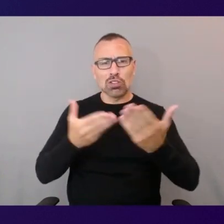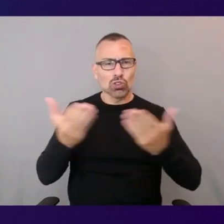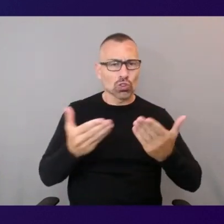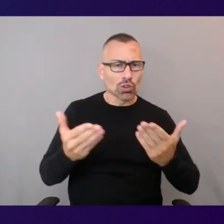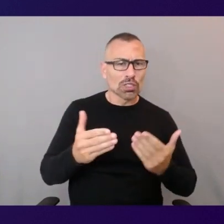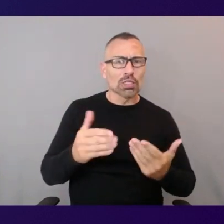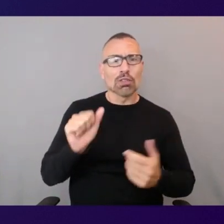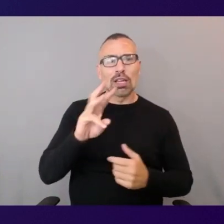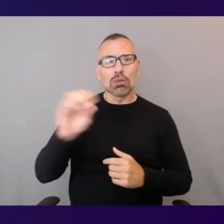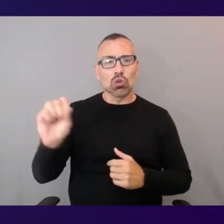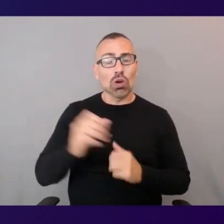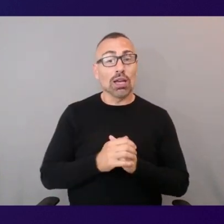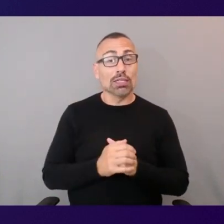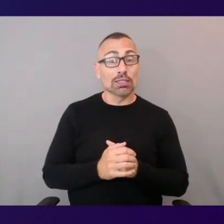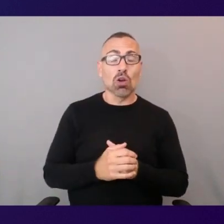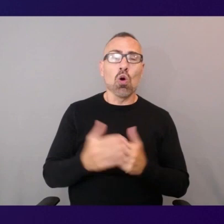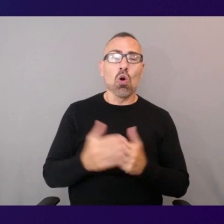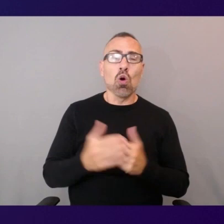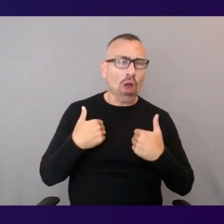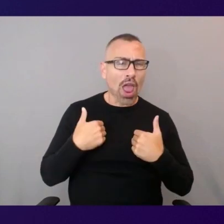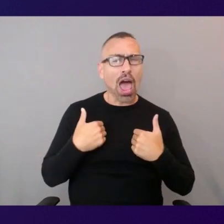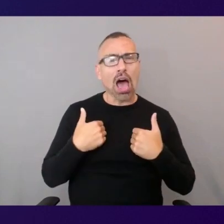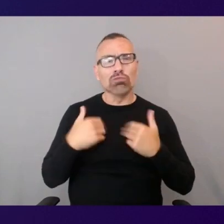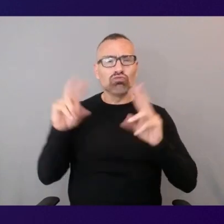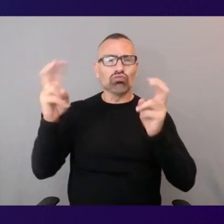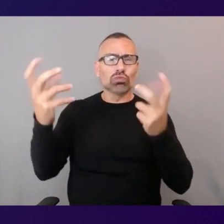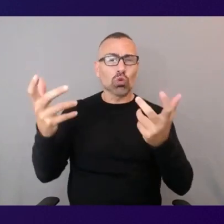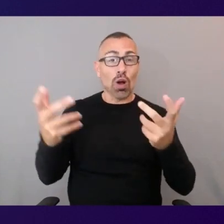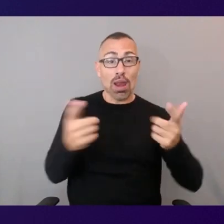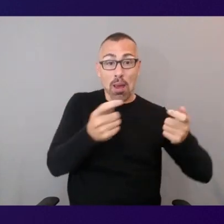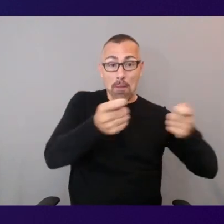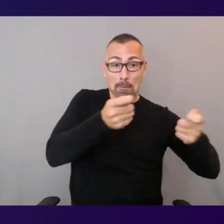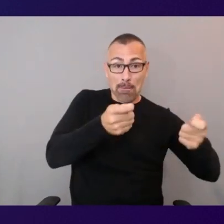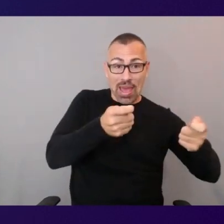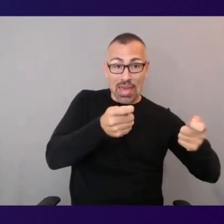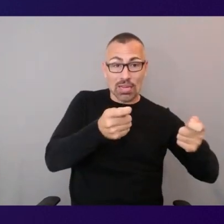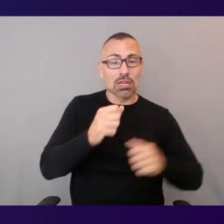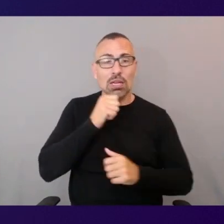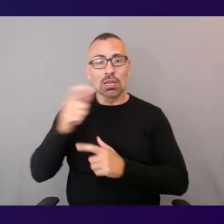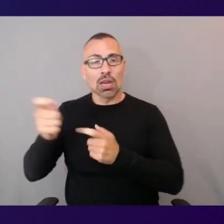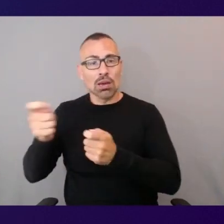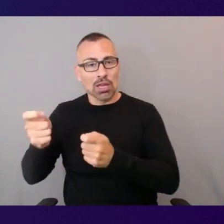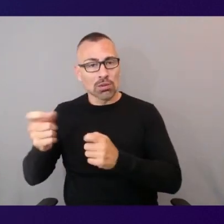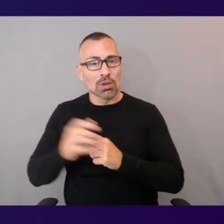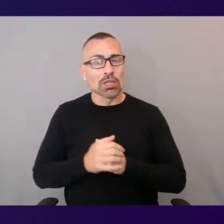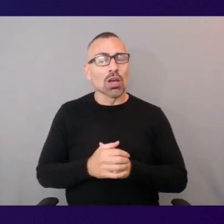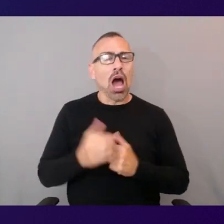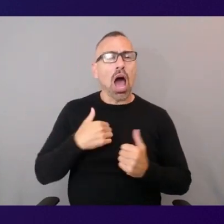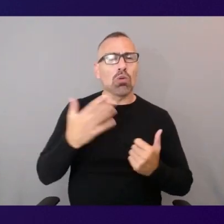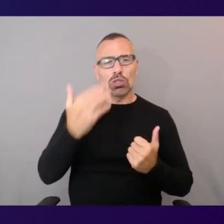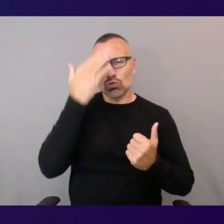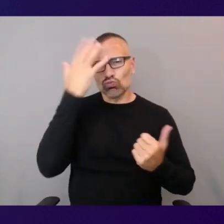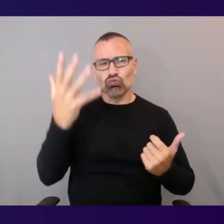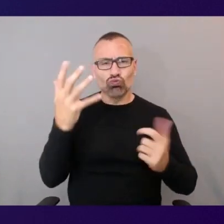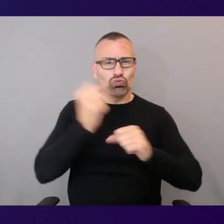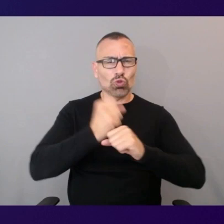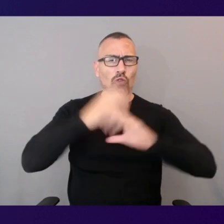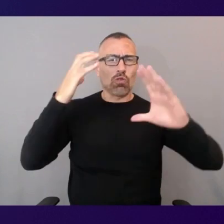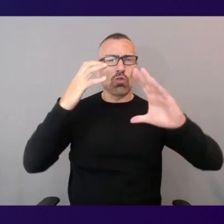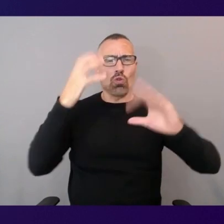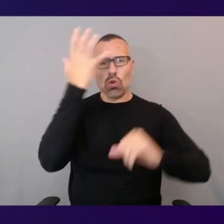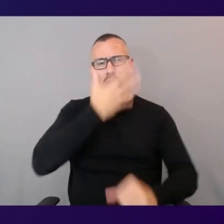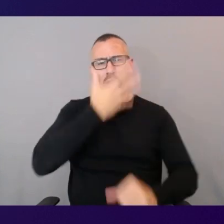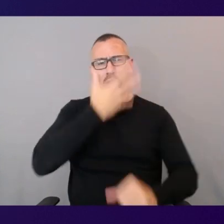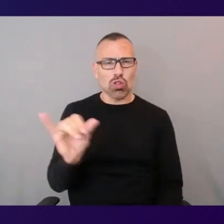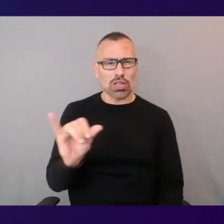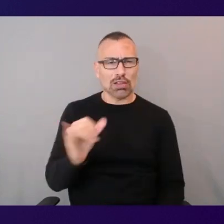unmanaged. Mm-hmm. Can you give us an overview how Workspace's core, the manageability of it versus, say, just regular